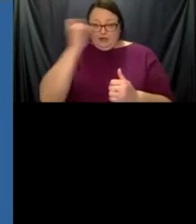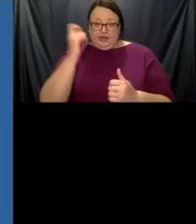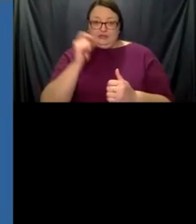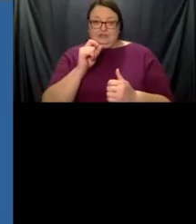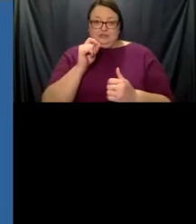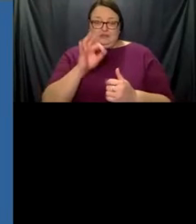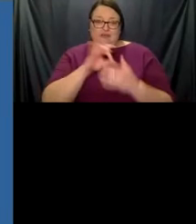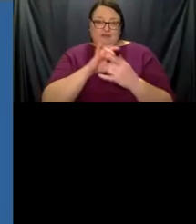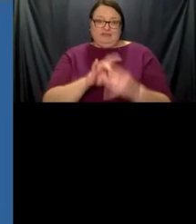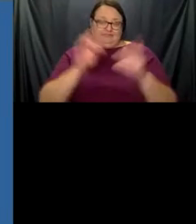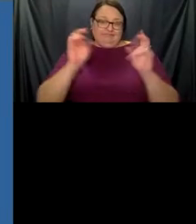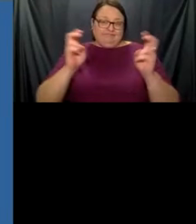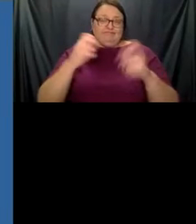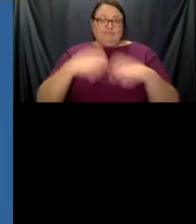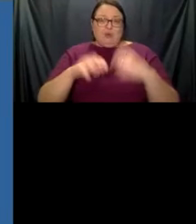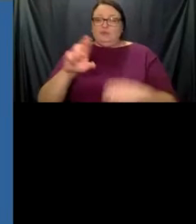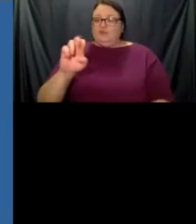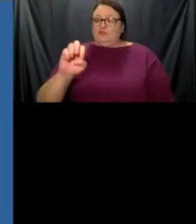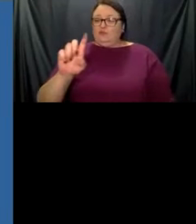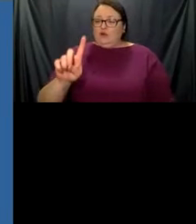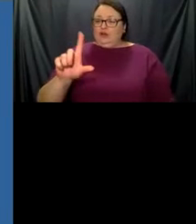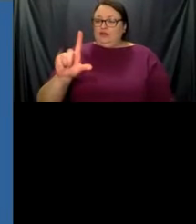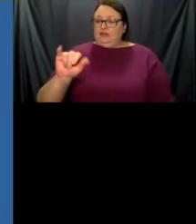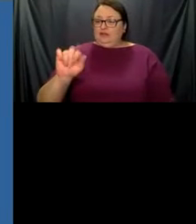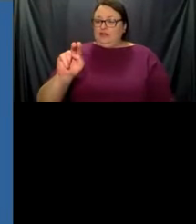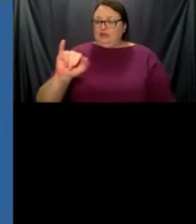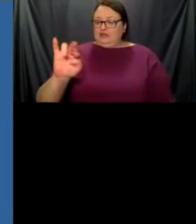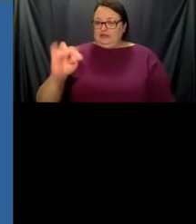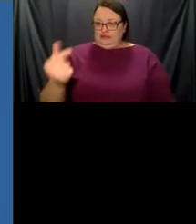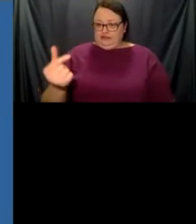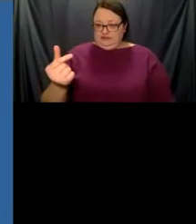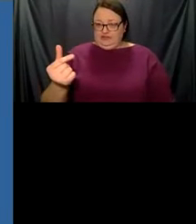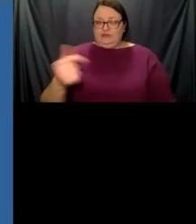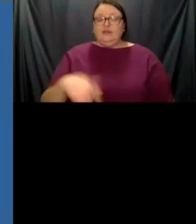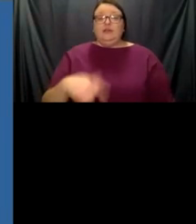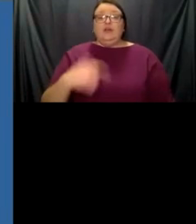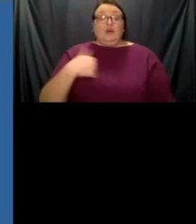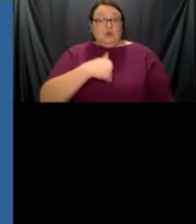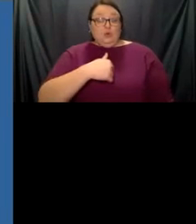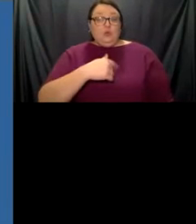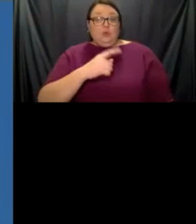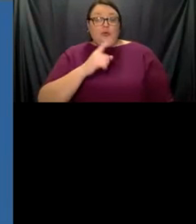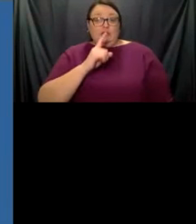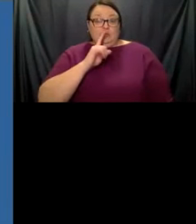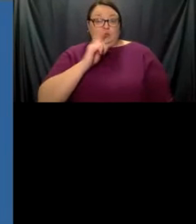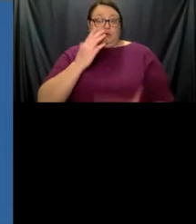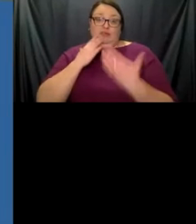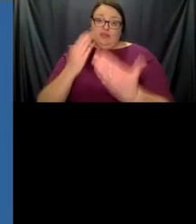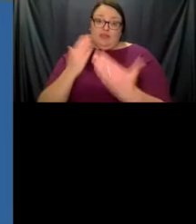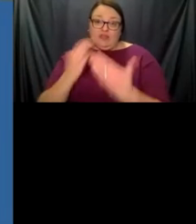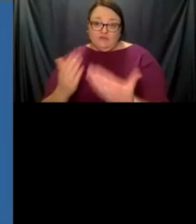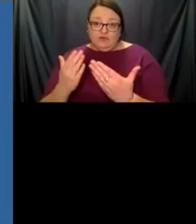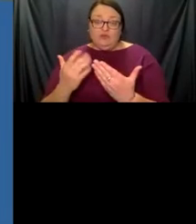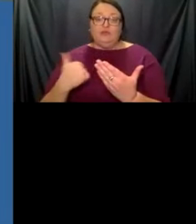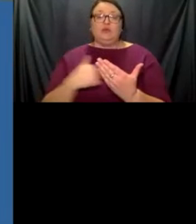redlining. And that's because although we were definitely bankable and even did